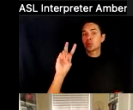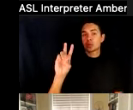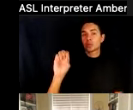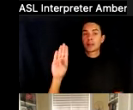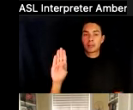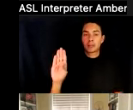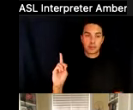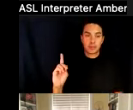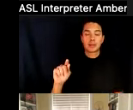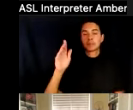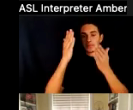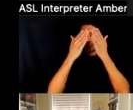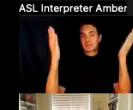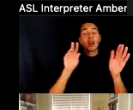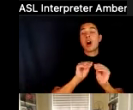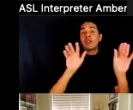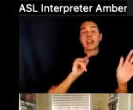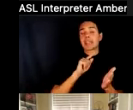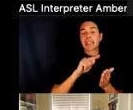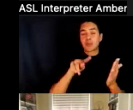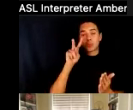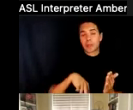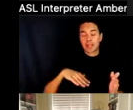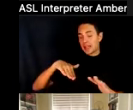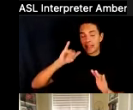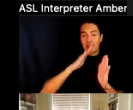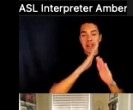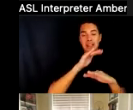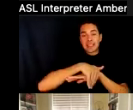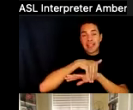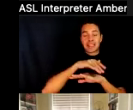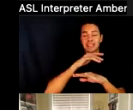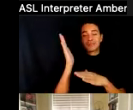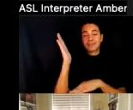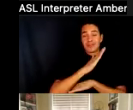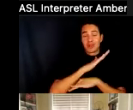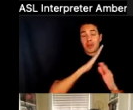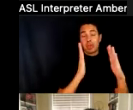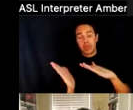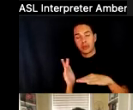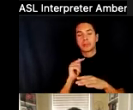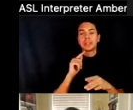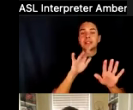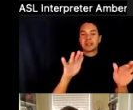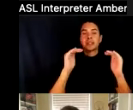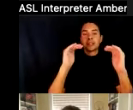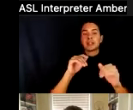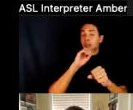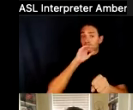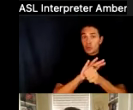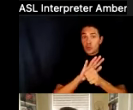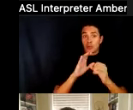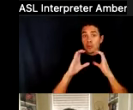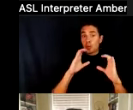59202. Obviously, I can't read, and it's late in the afternoon for me. To ensure communication is privileged, a sexual